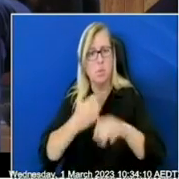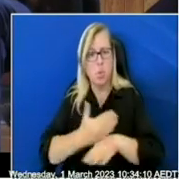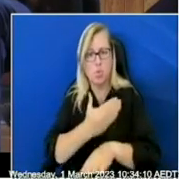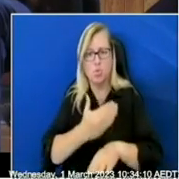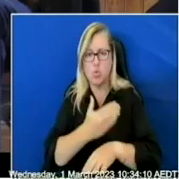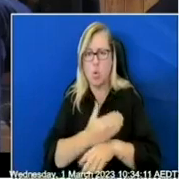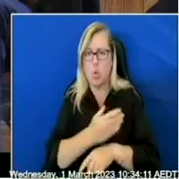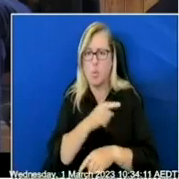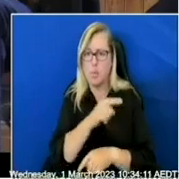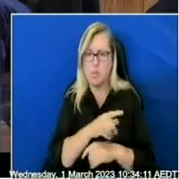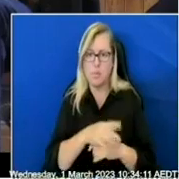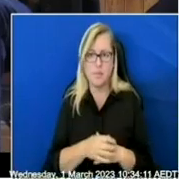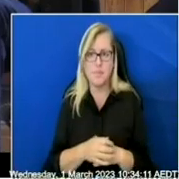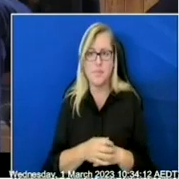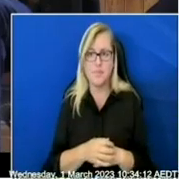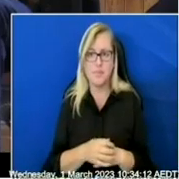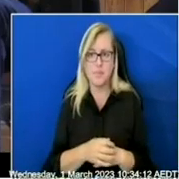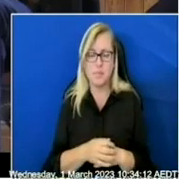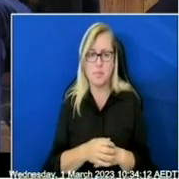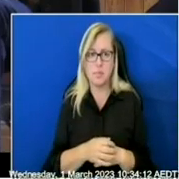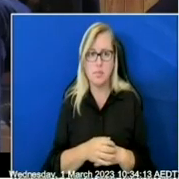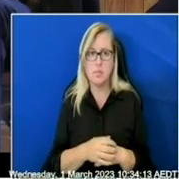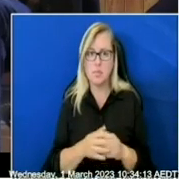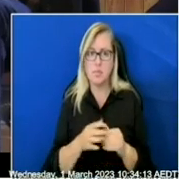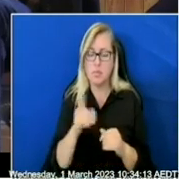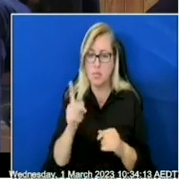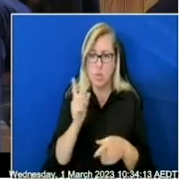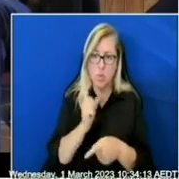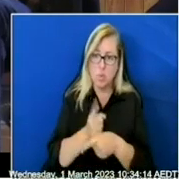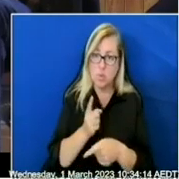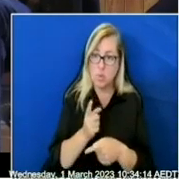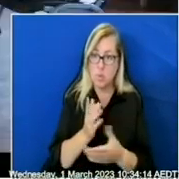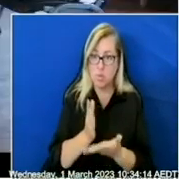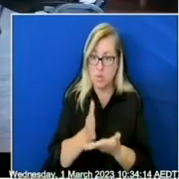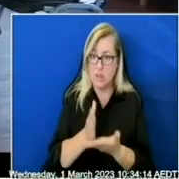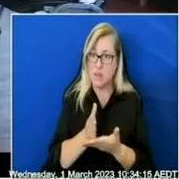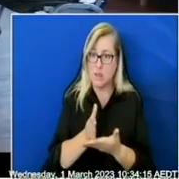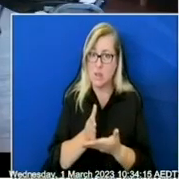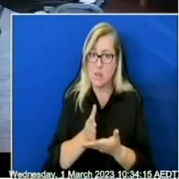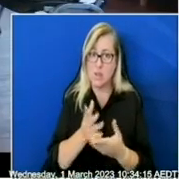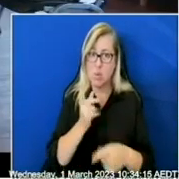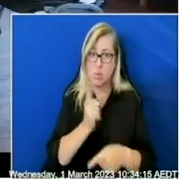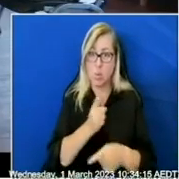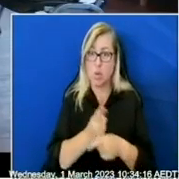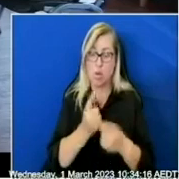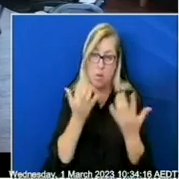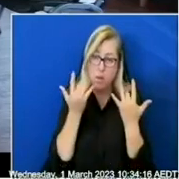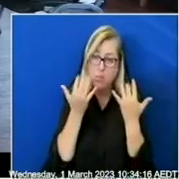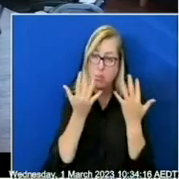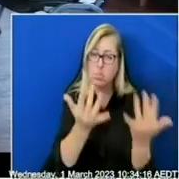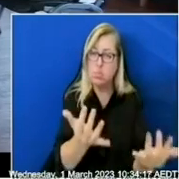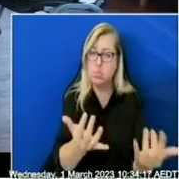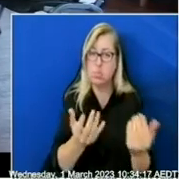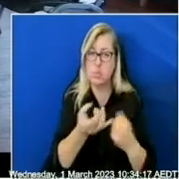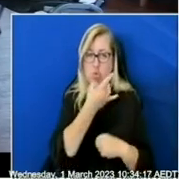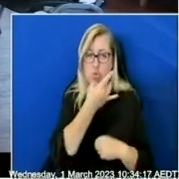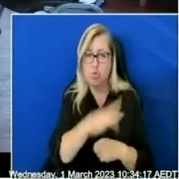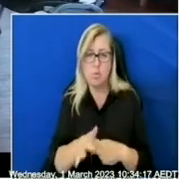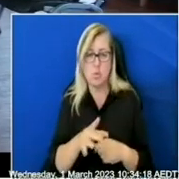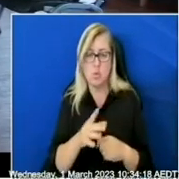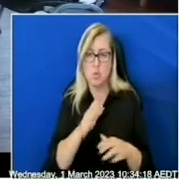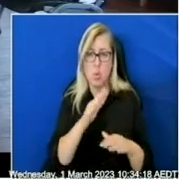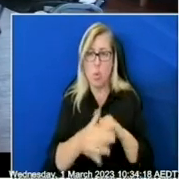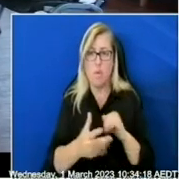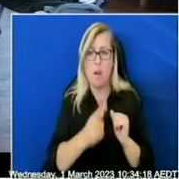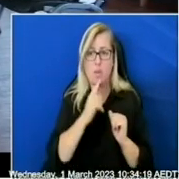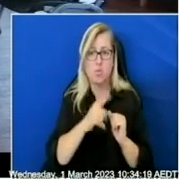You know, you're talking about hundreds of kids. Kids in a dormitory. This is at Ballarat. Ballarat. Can I just